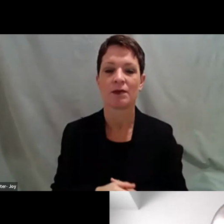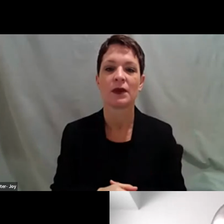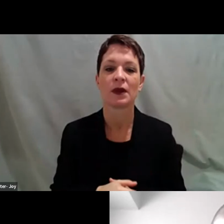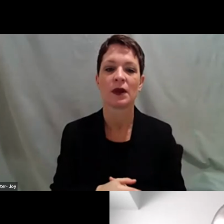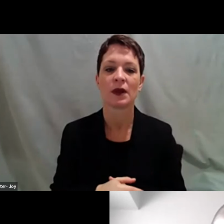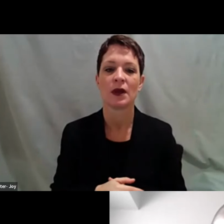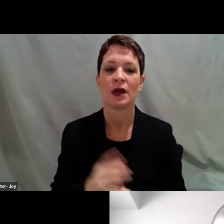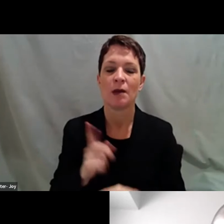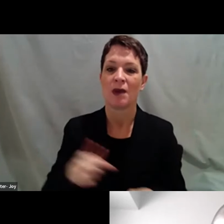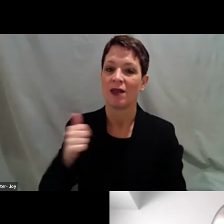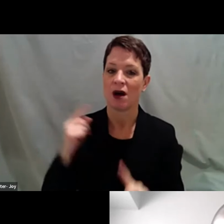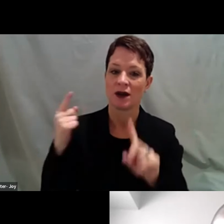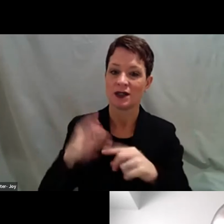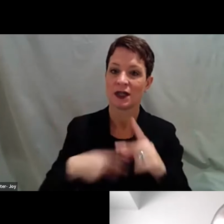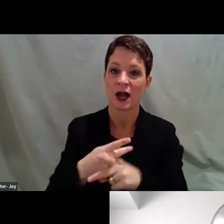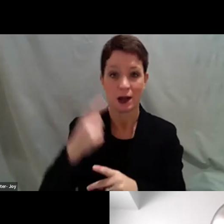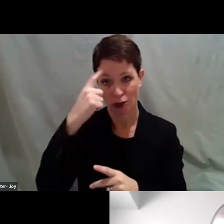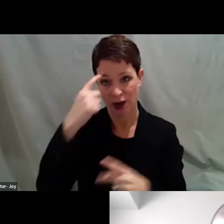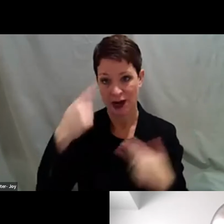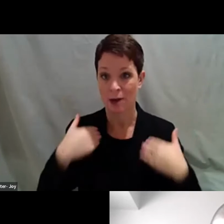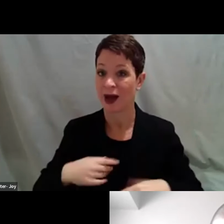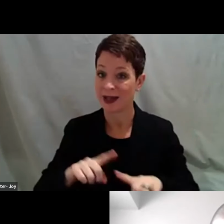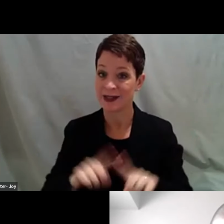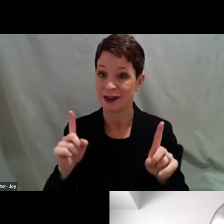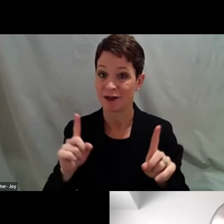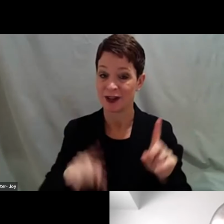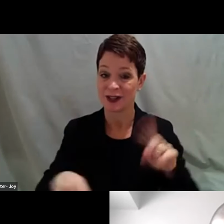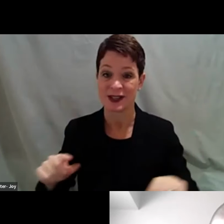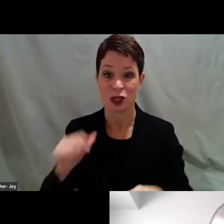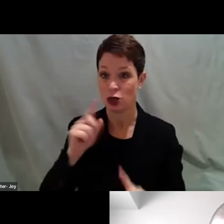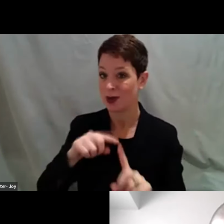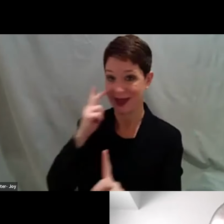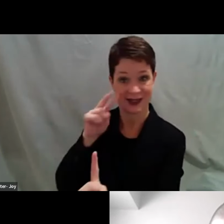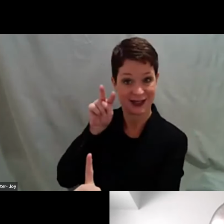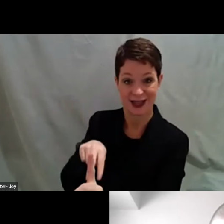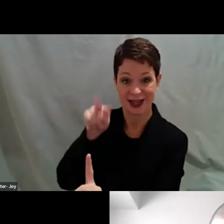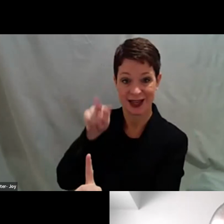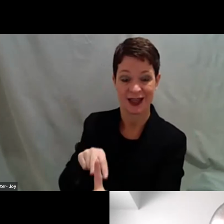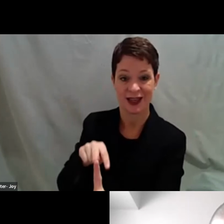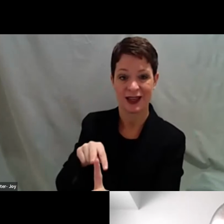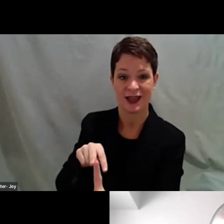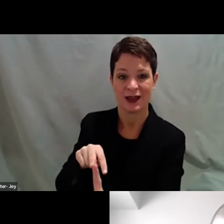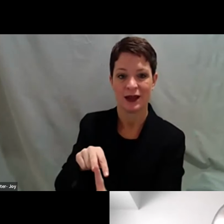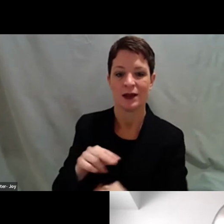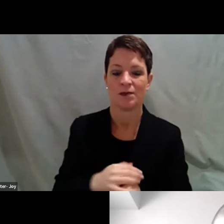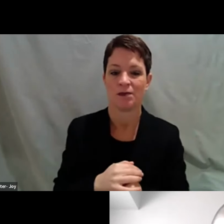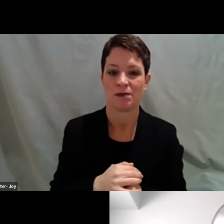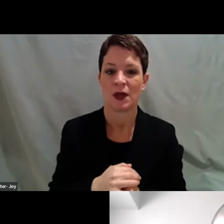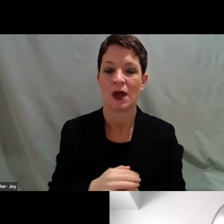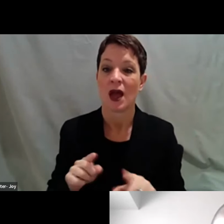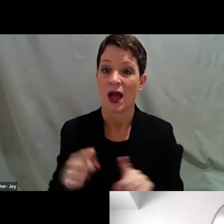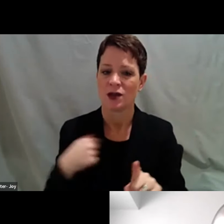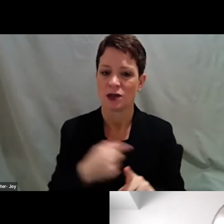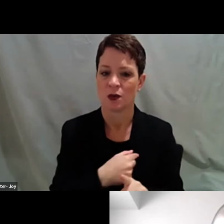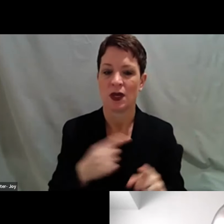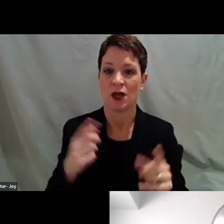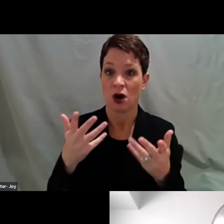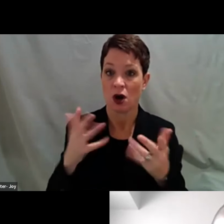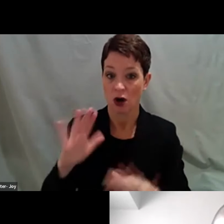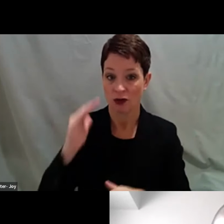and most central form of brain and body difference is not a visible one. It's major depressive disorder. As we probably all